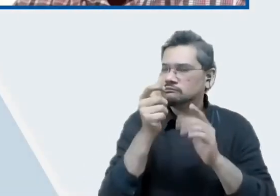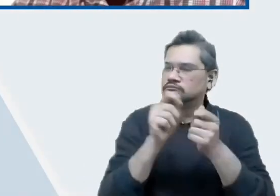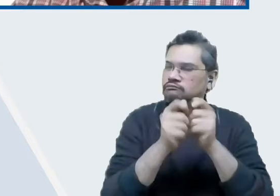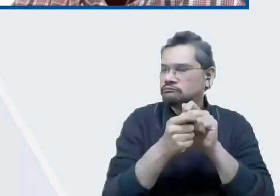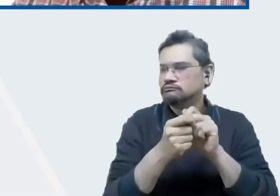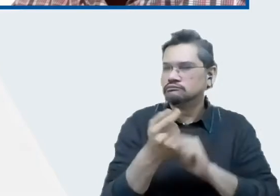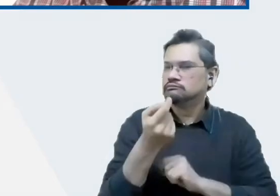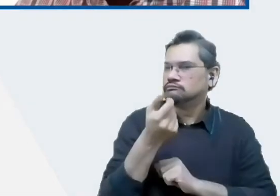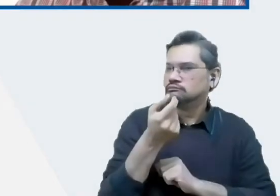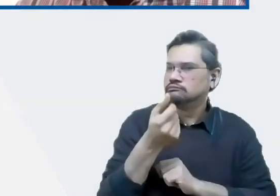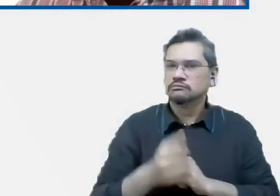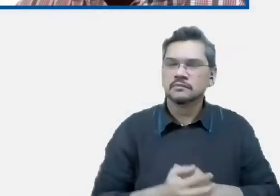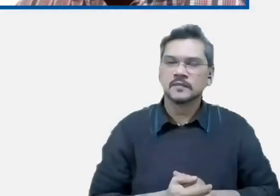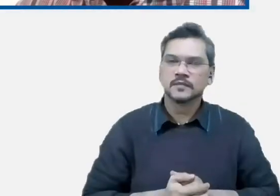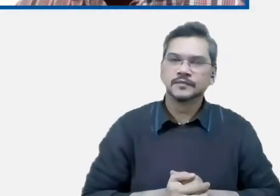Okay, that is noted.